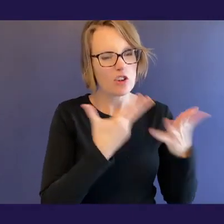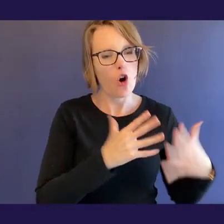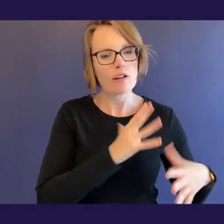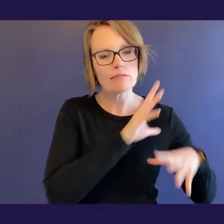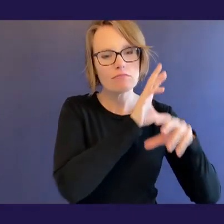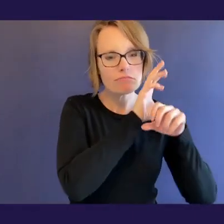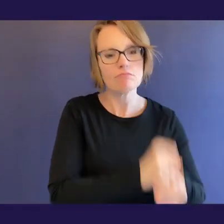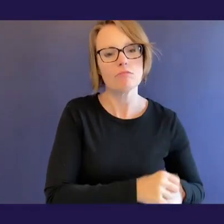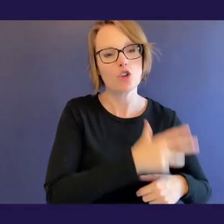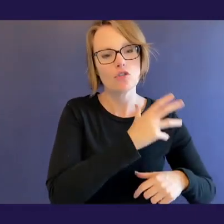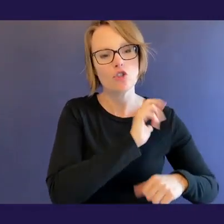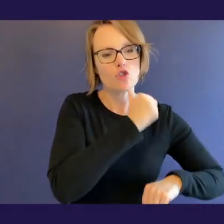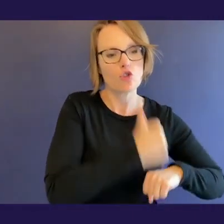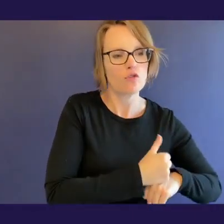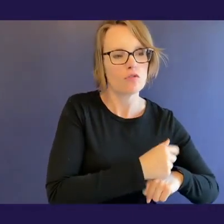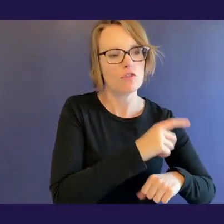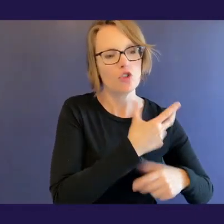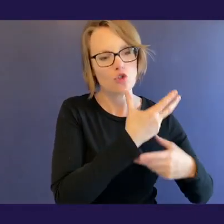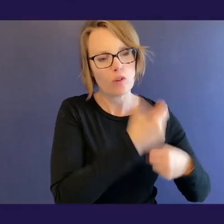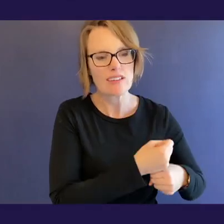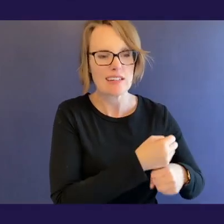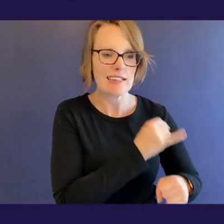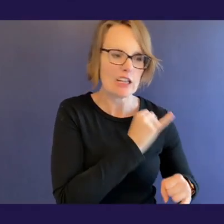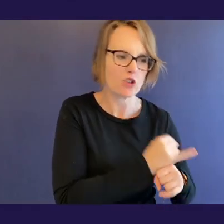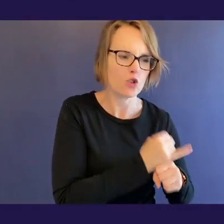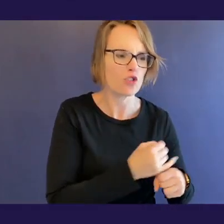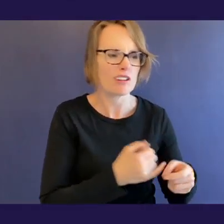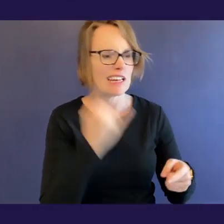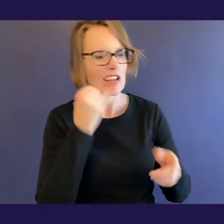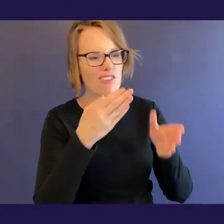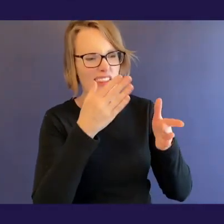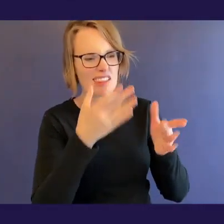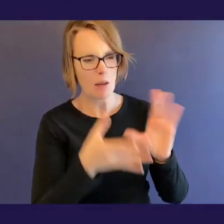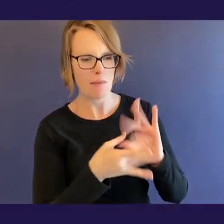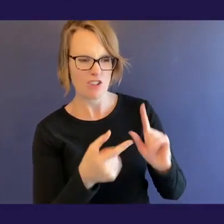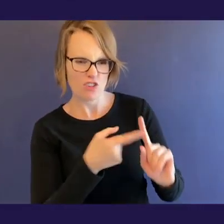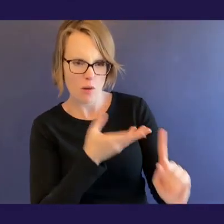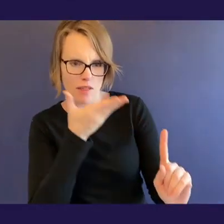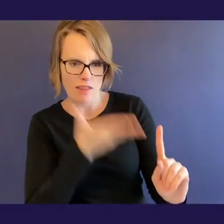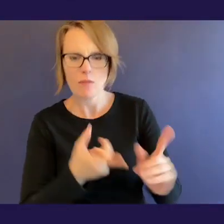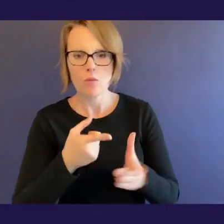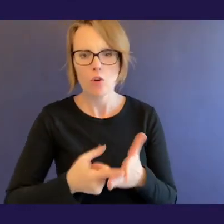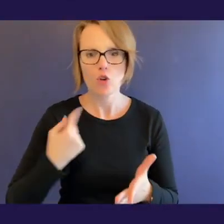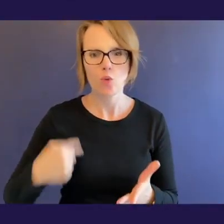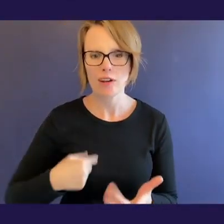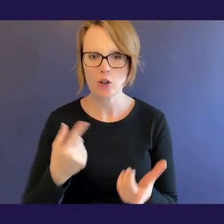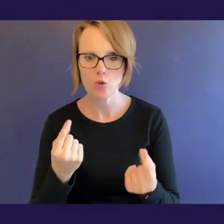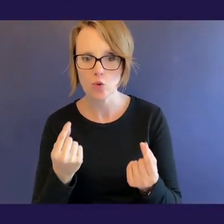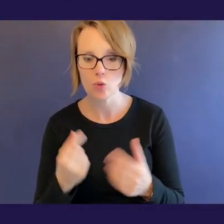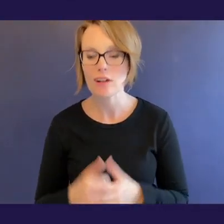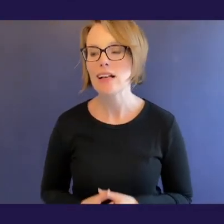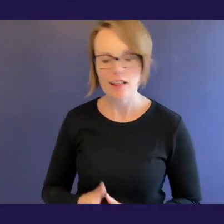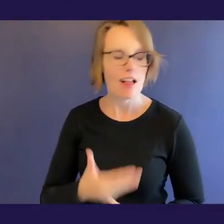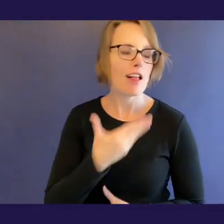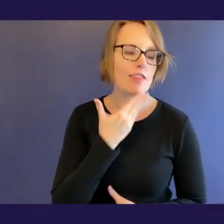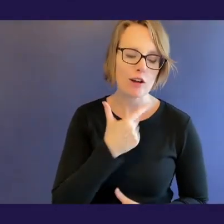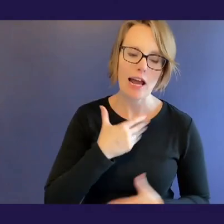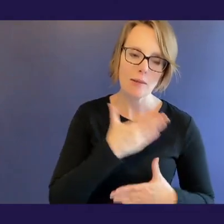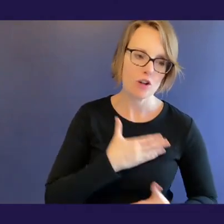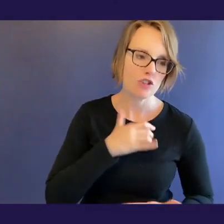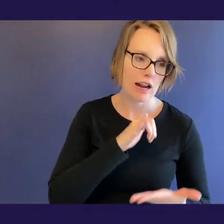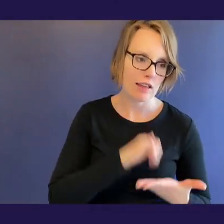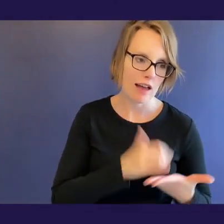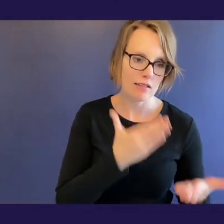that? Certainly, I really appreciate that. And, often our best recommendations are based on clinical practice guidelines.